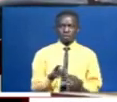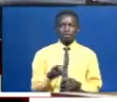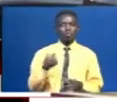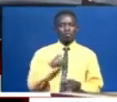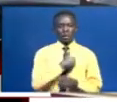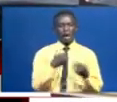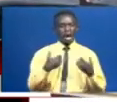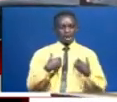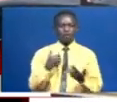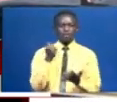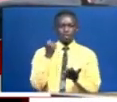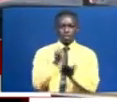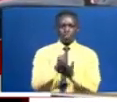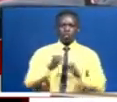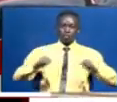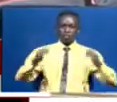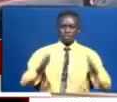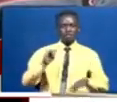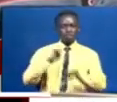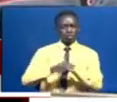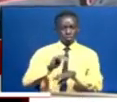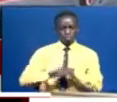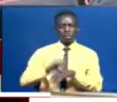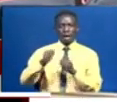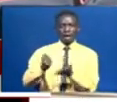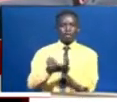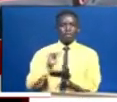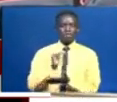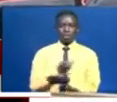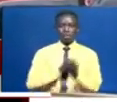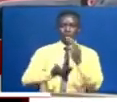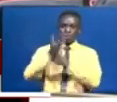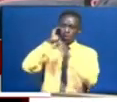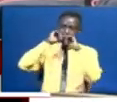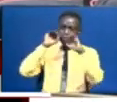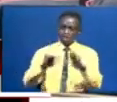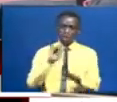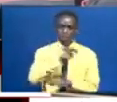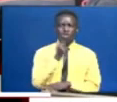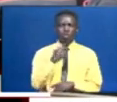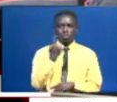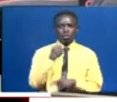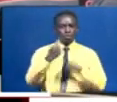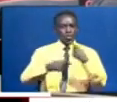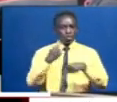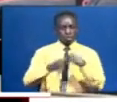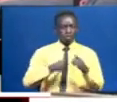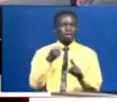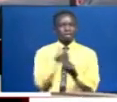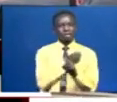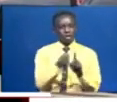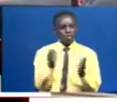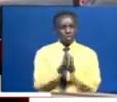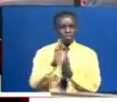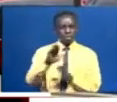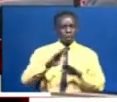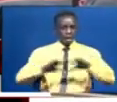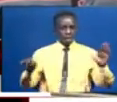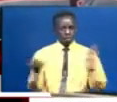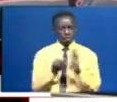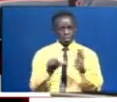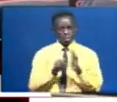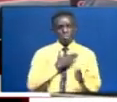wanaweza tusaidia. Kwa hivyo Mungu awazidishie, na wale ambao bado wanaendelea kungangana na ishu za mashamba zao watembelee hizo